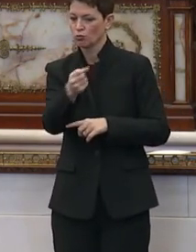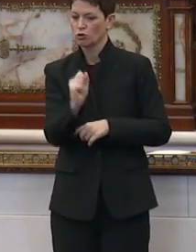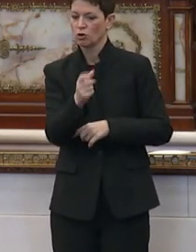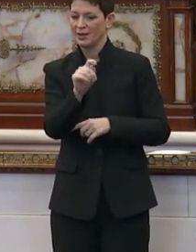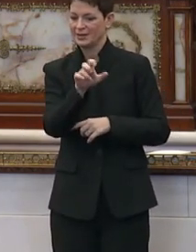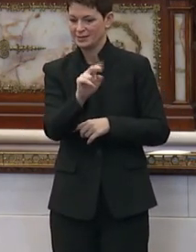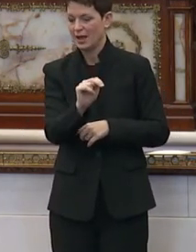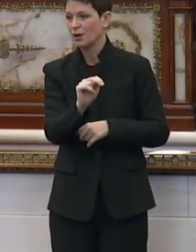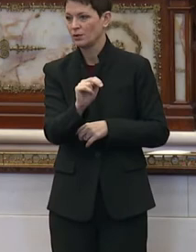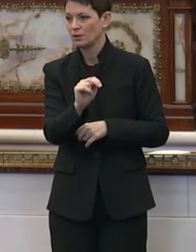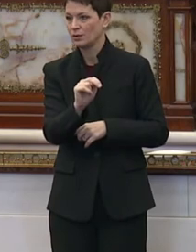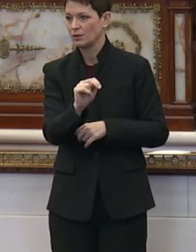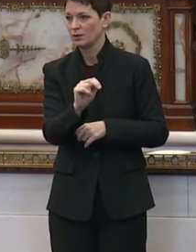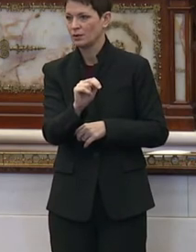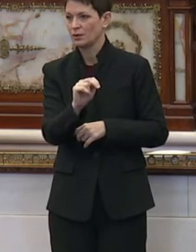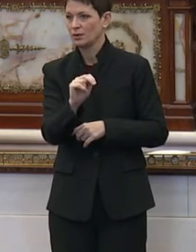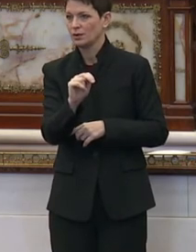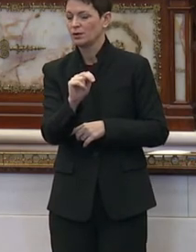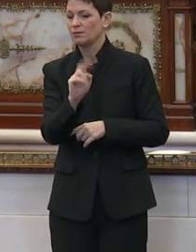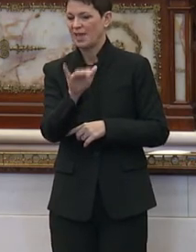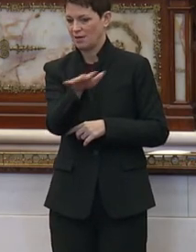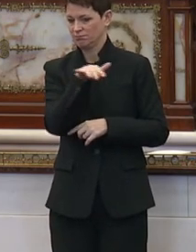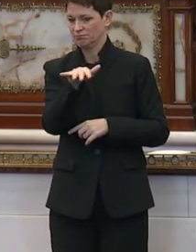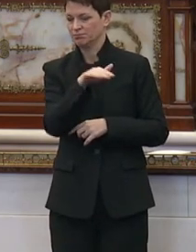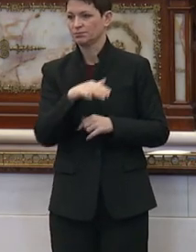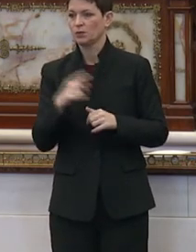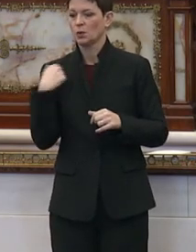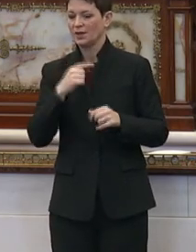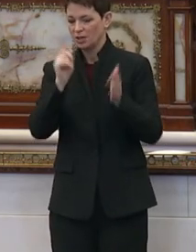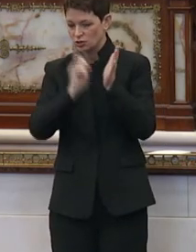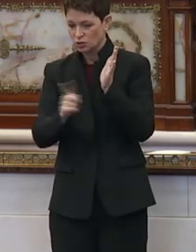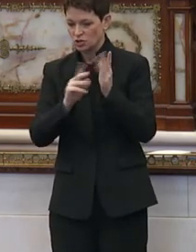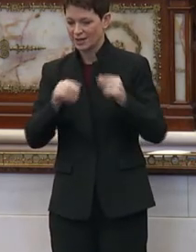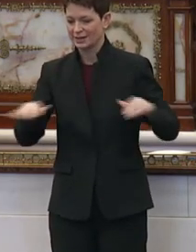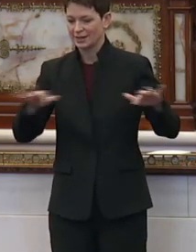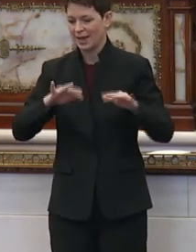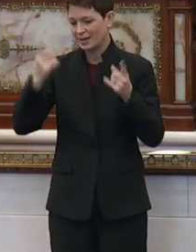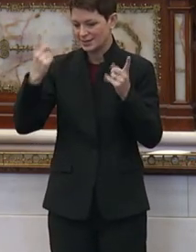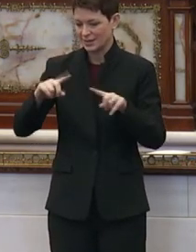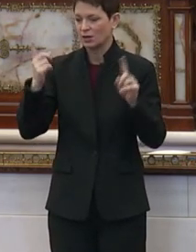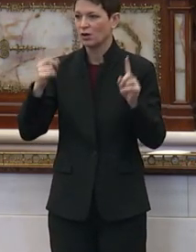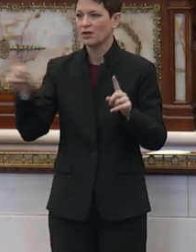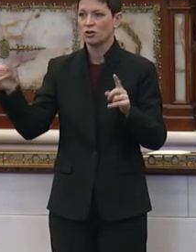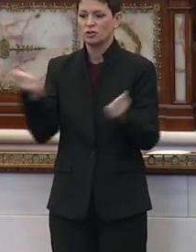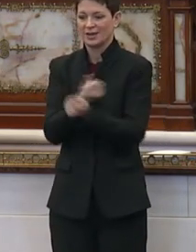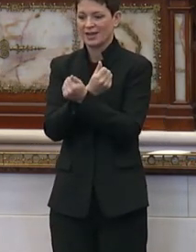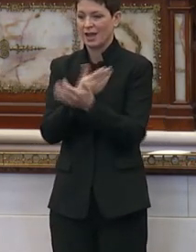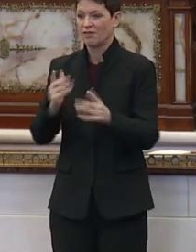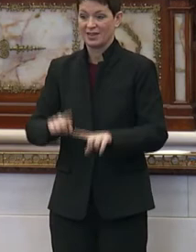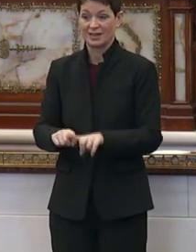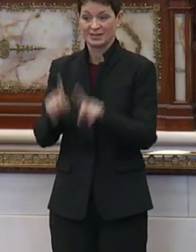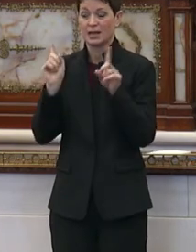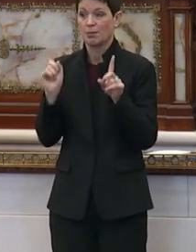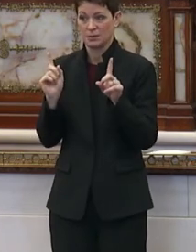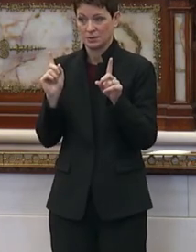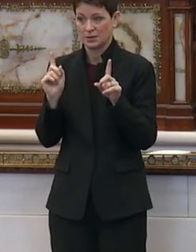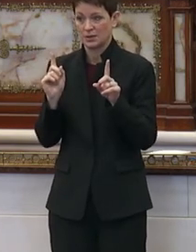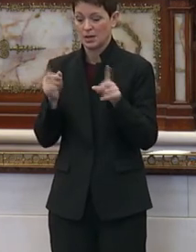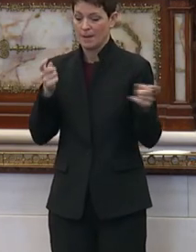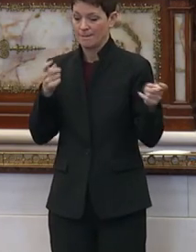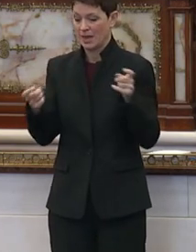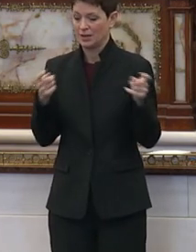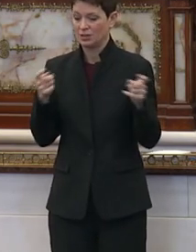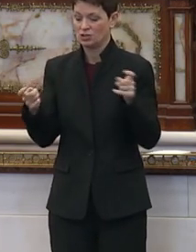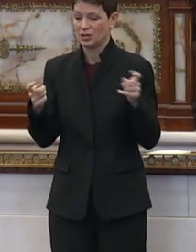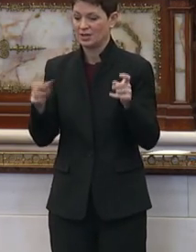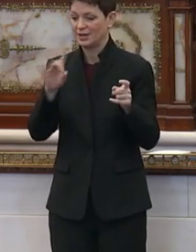Brewerytown, Charleswood area. We need to look at these land deals. They're doing everything but